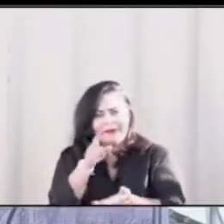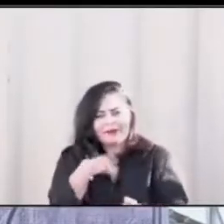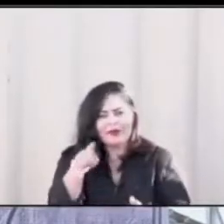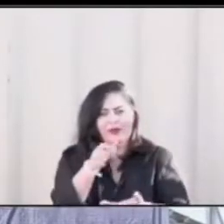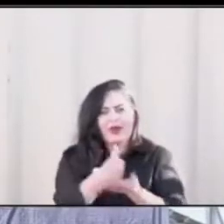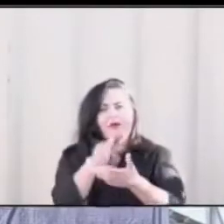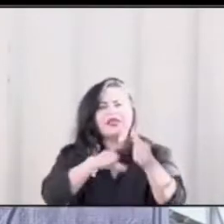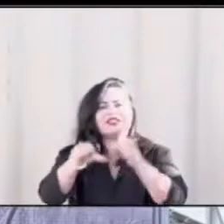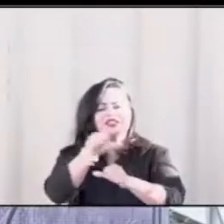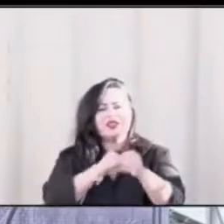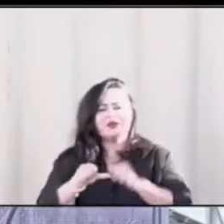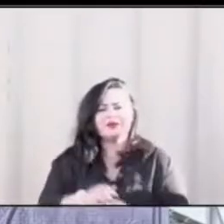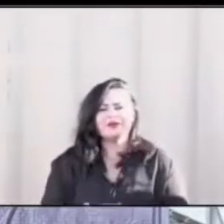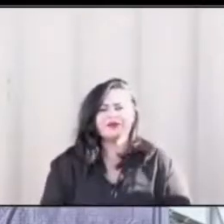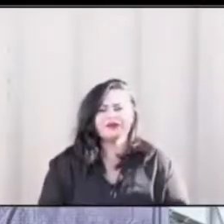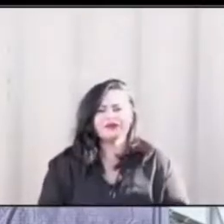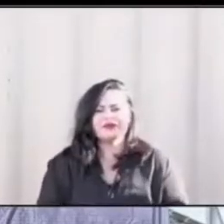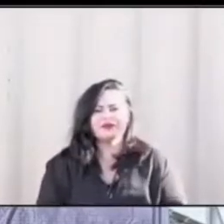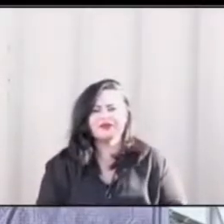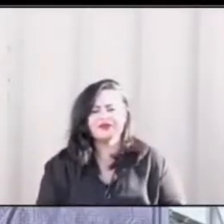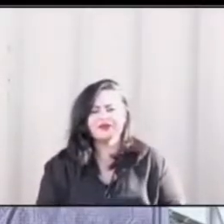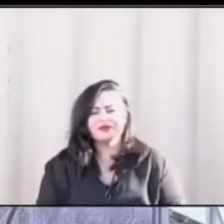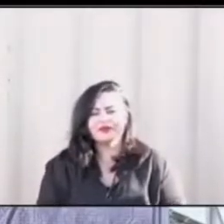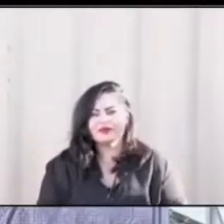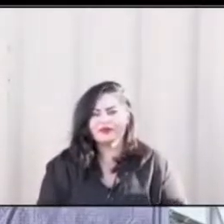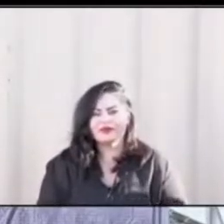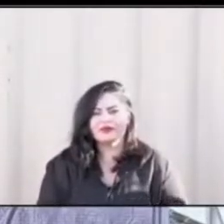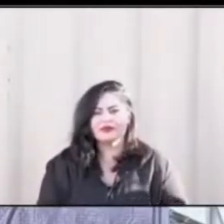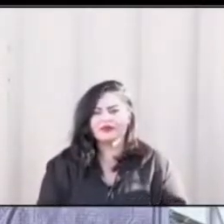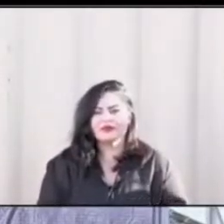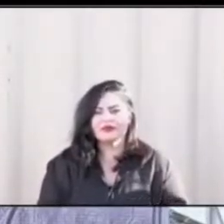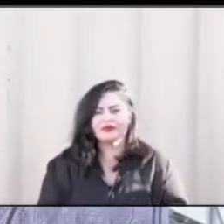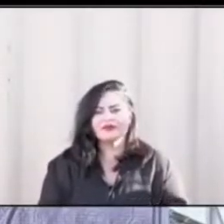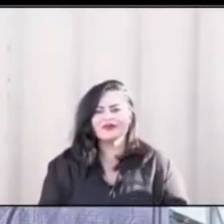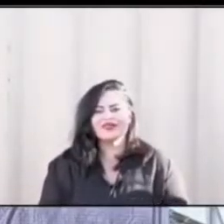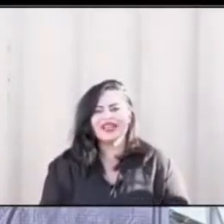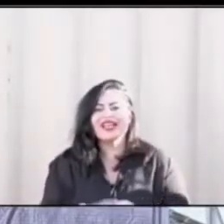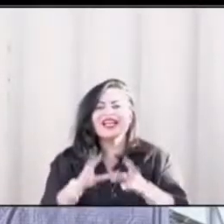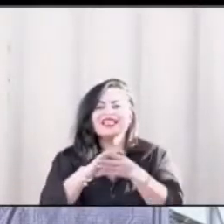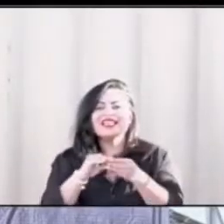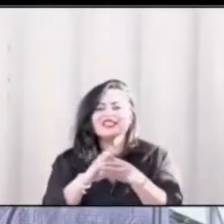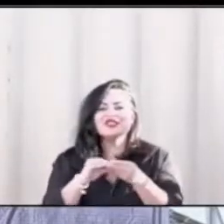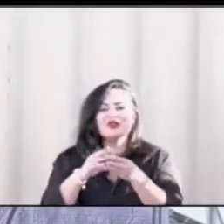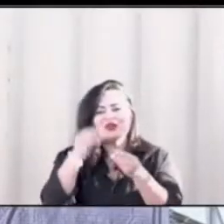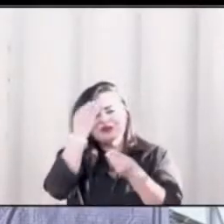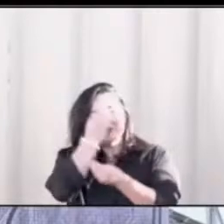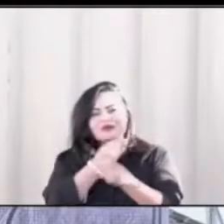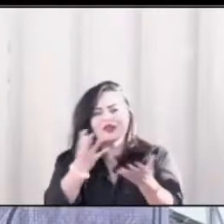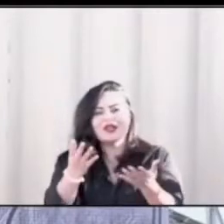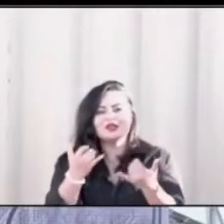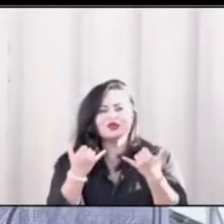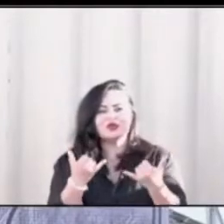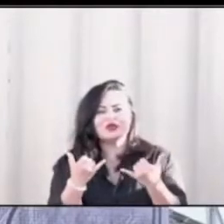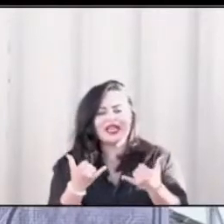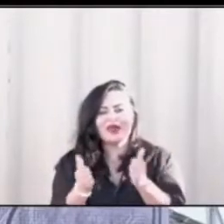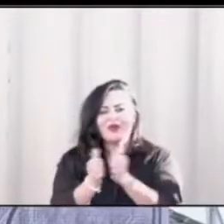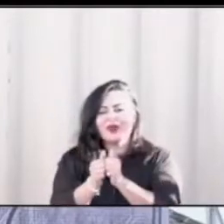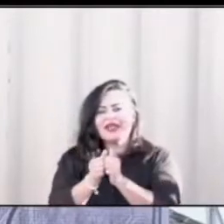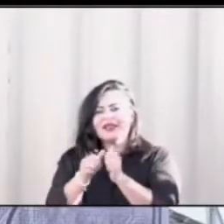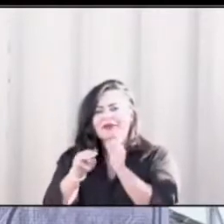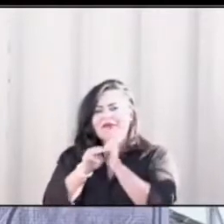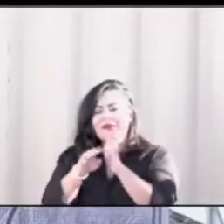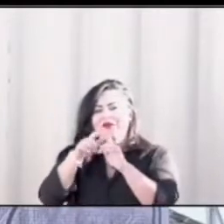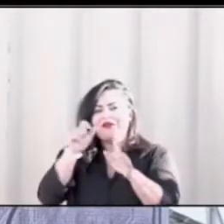other? The second, just small story I want to tell you. I had some business here in base camp today with a member of our public